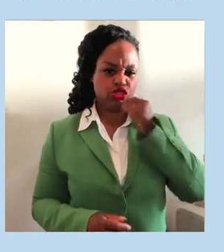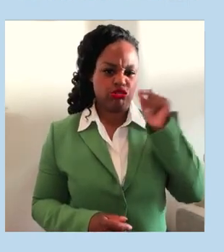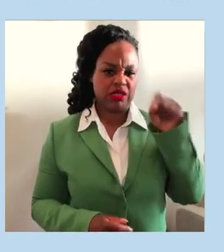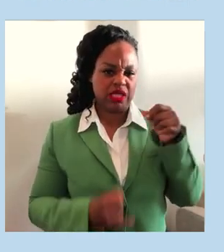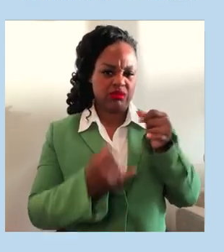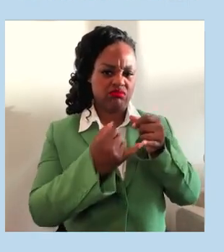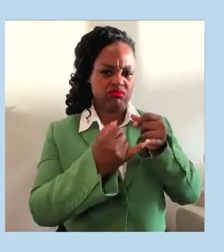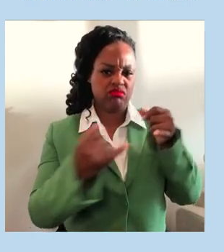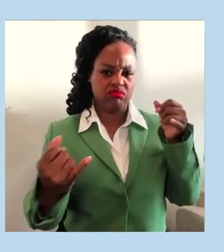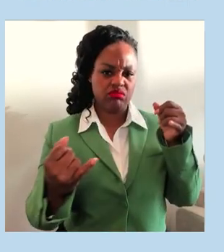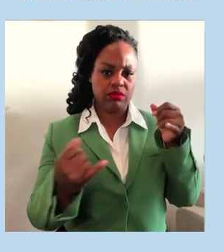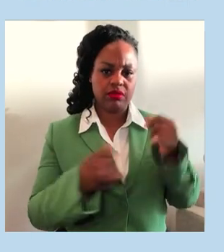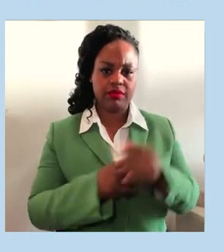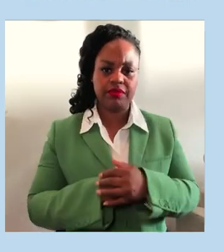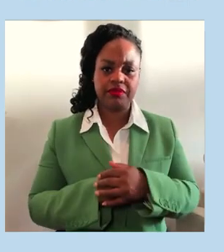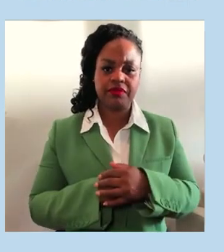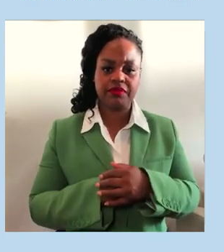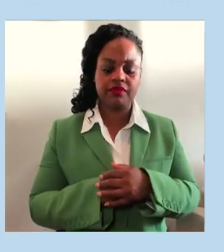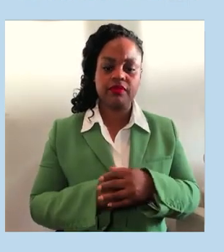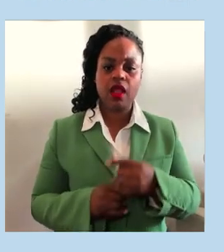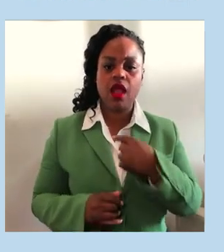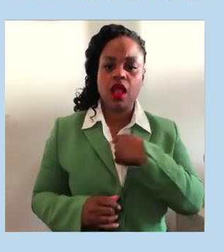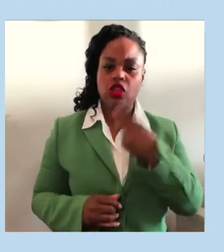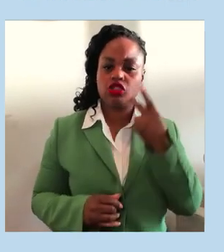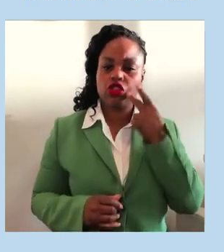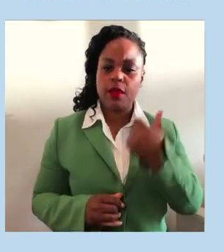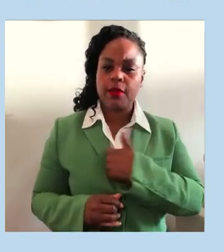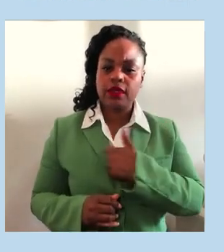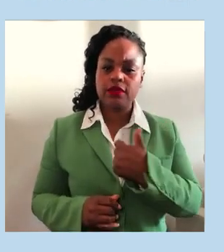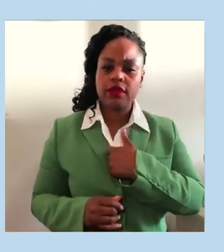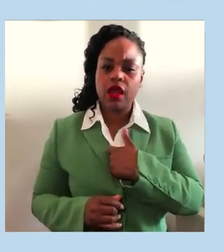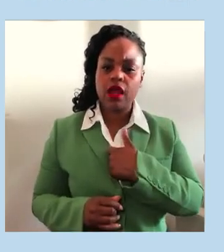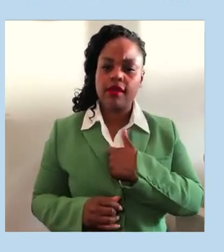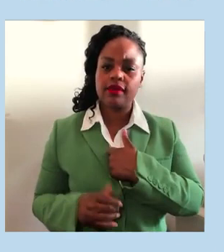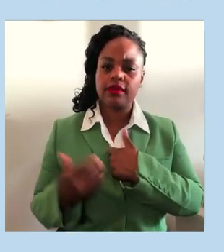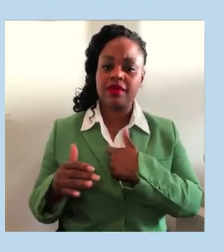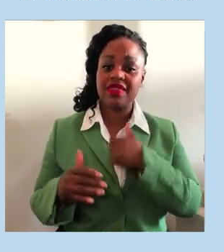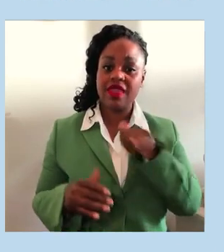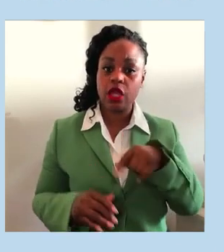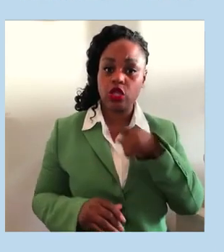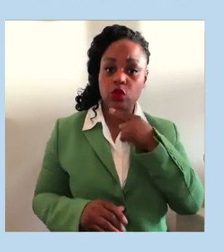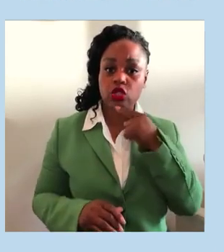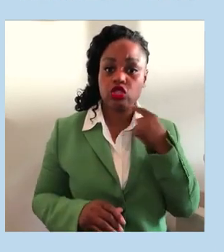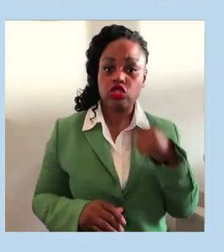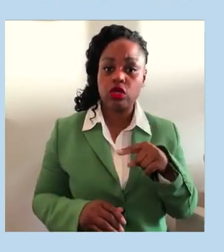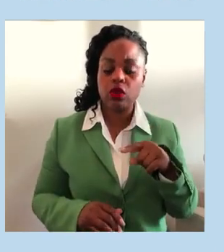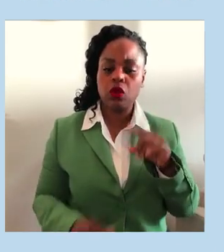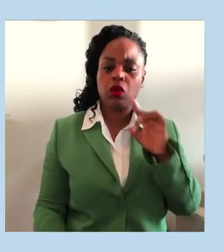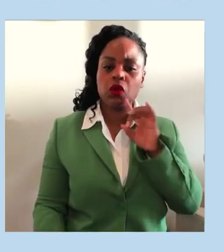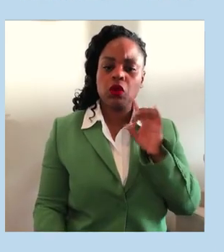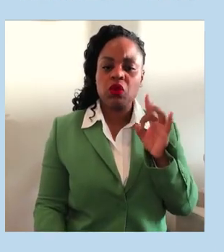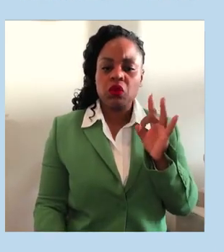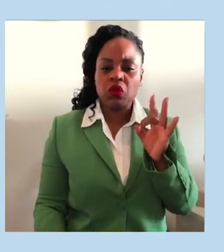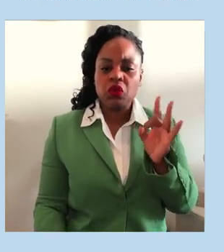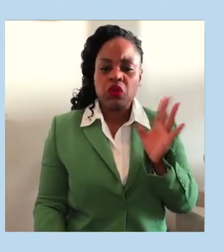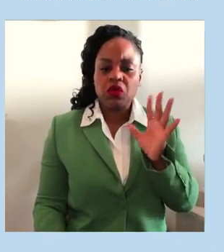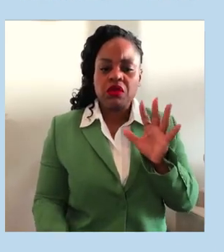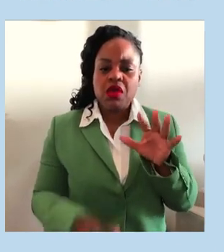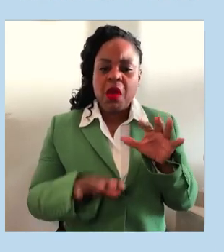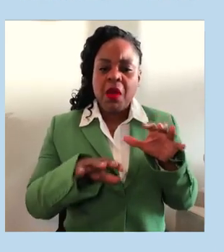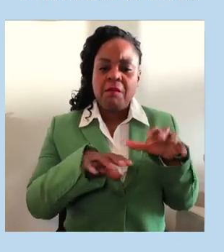Russia's unprovoked, horrific invasion has had on Ukrainians. In less